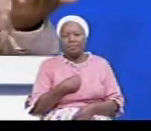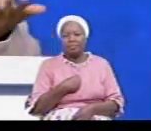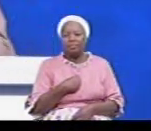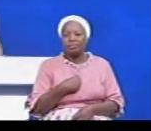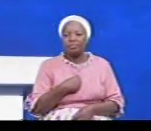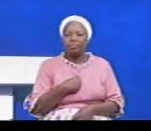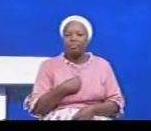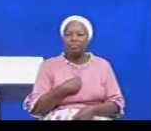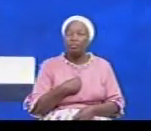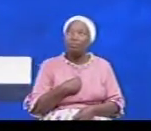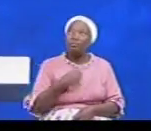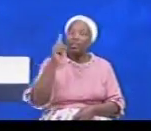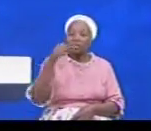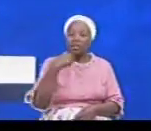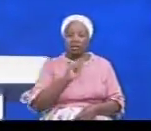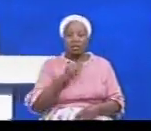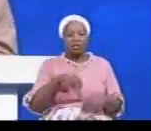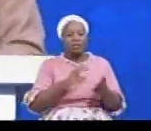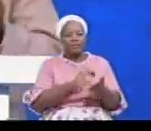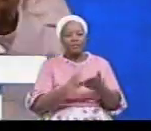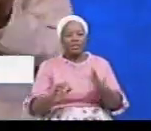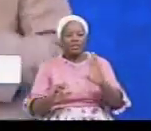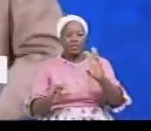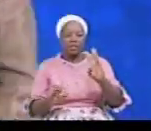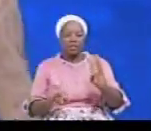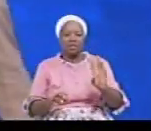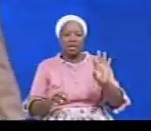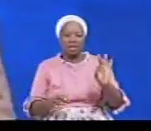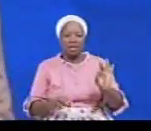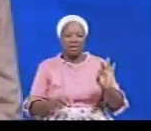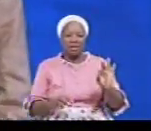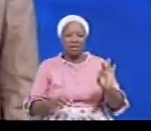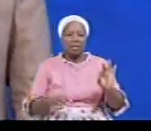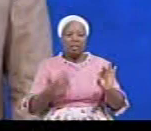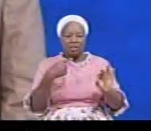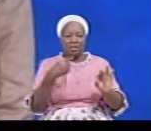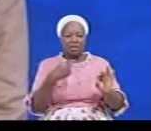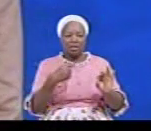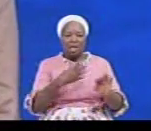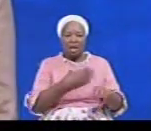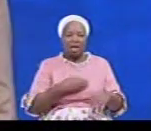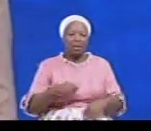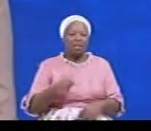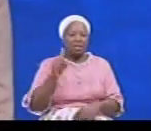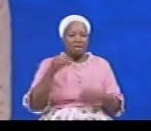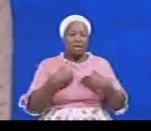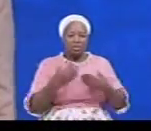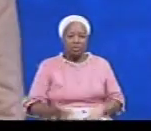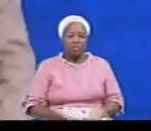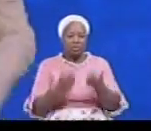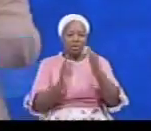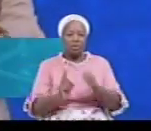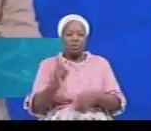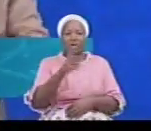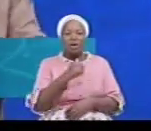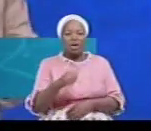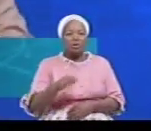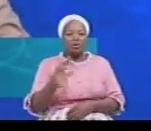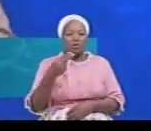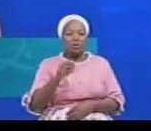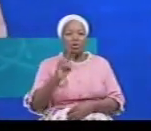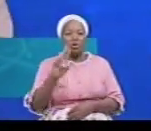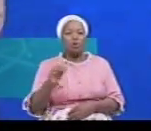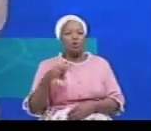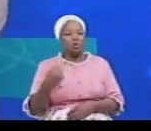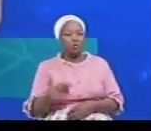It tells us in verse 69, it says, and he has raised up an horn of salvation for